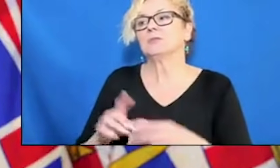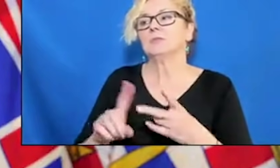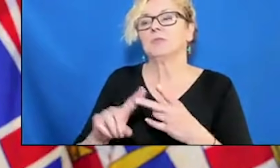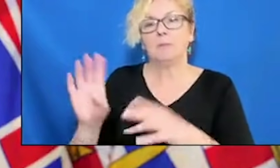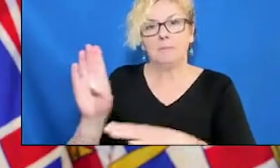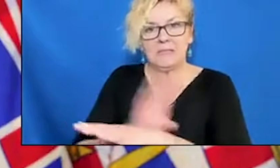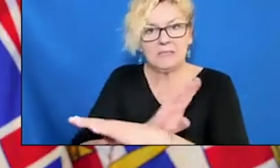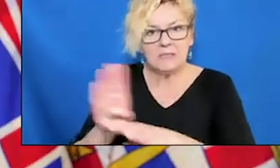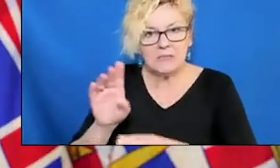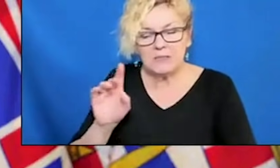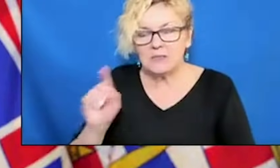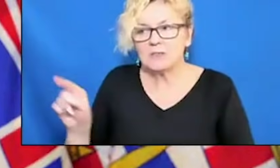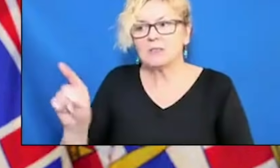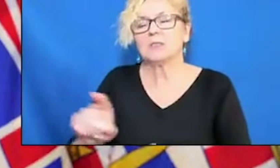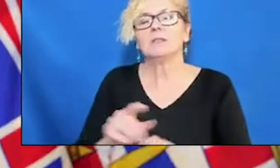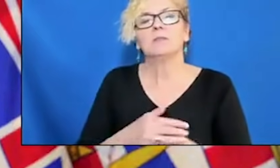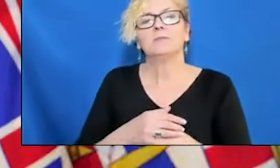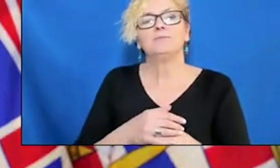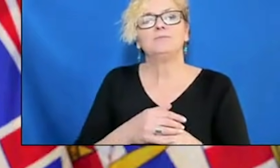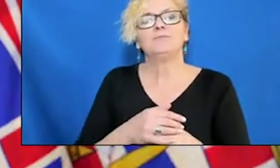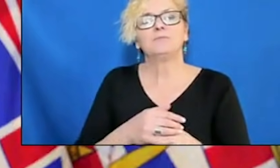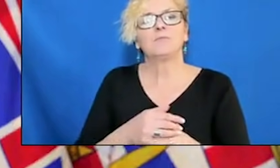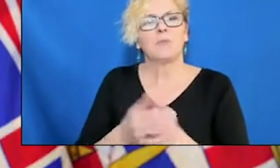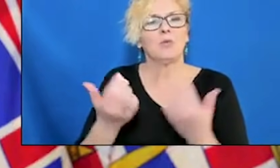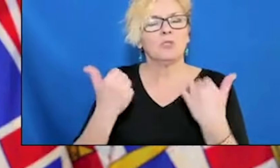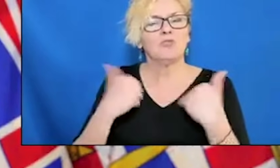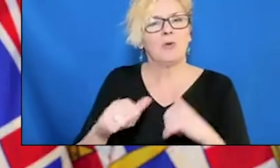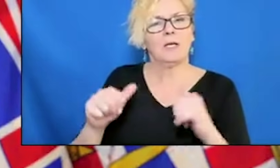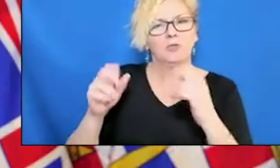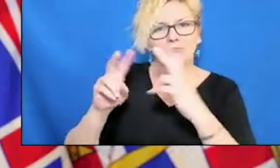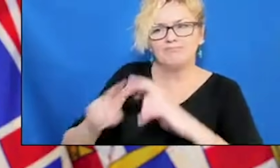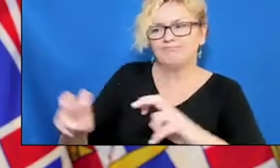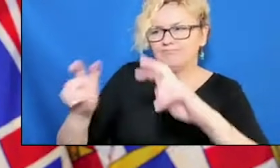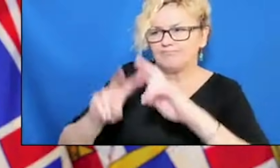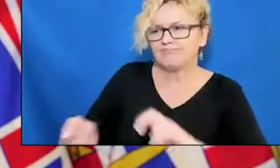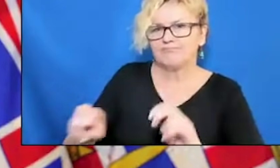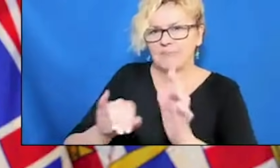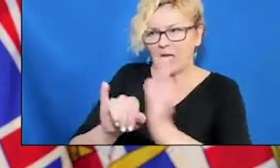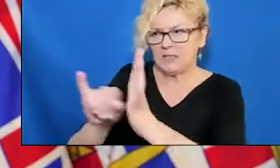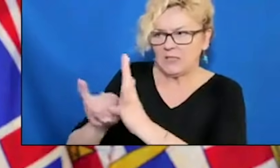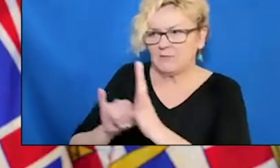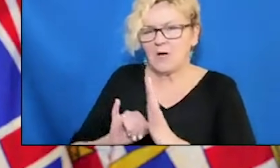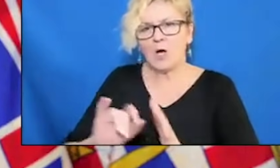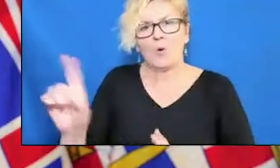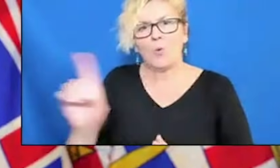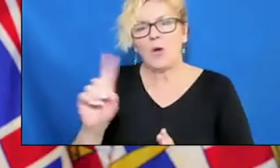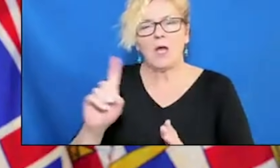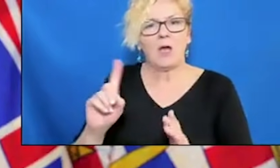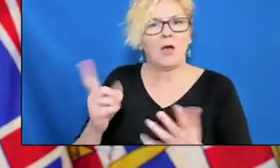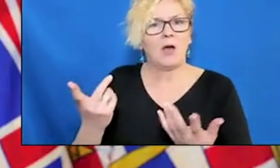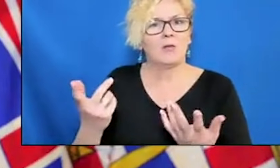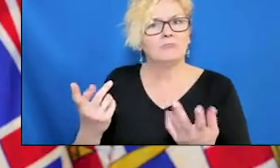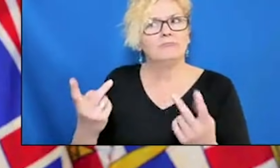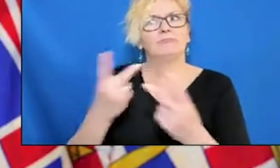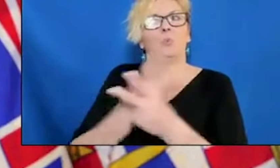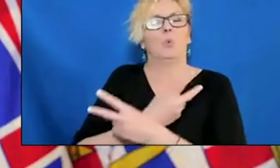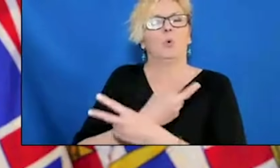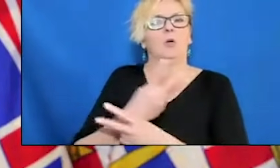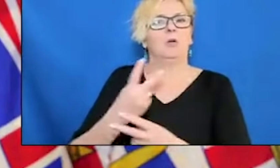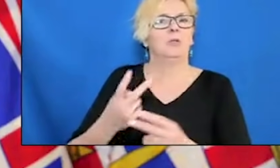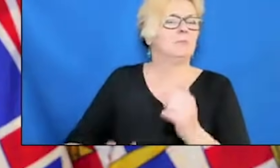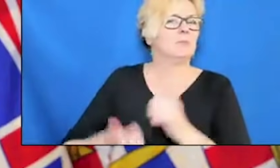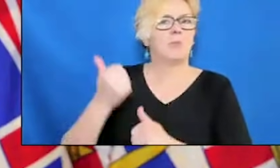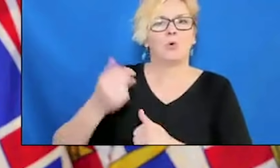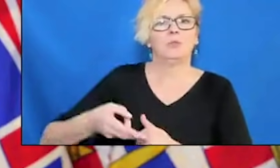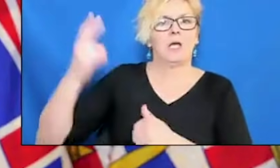right now to see if we can understand better where the communities are most at risk, and making sure that if they're